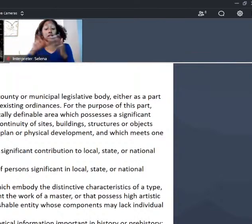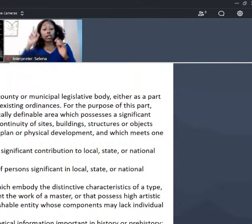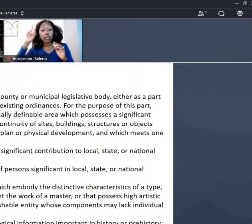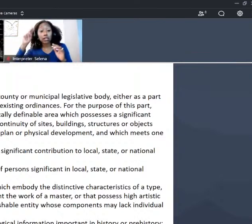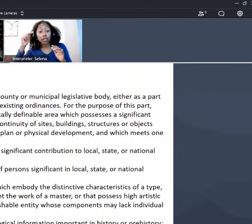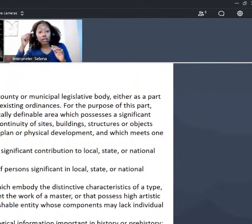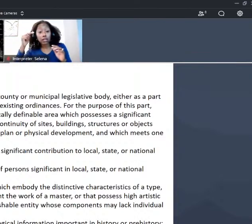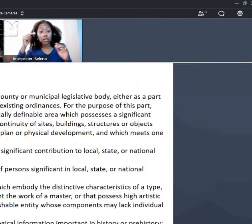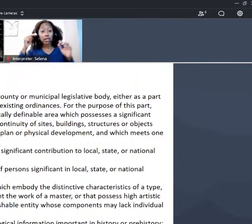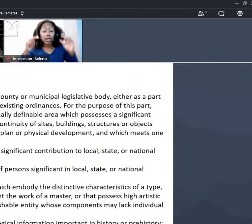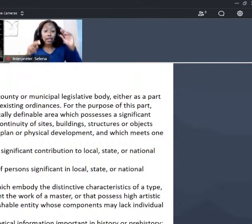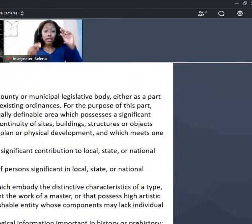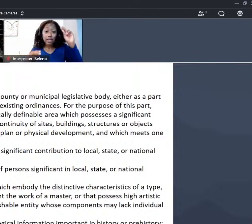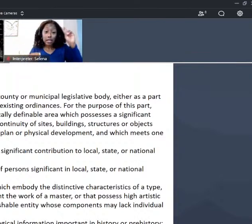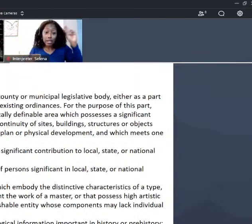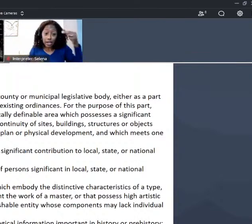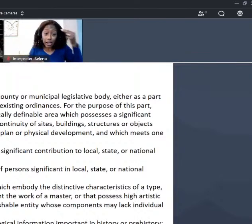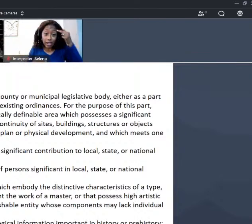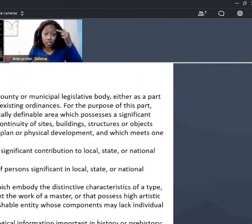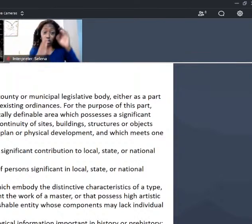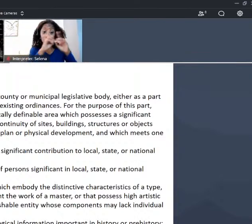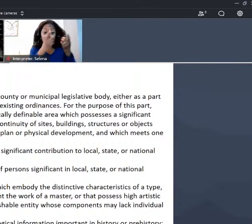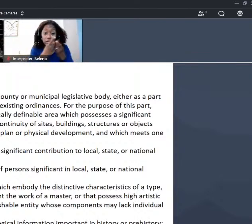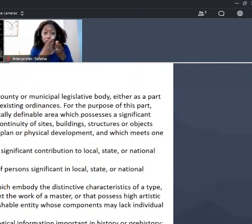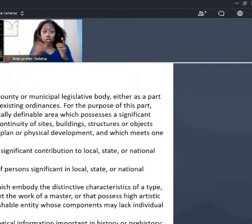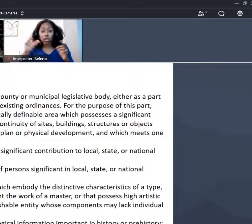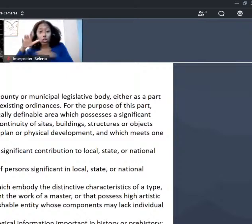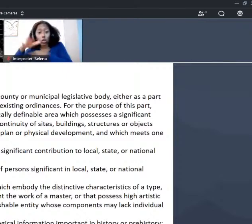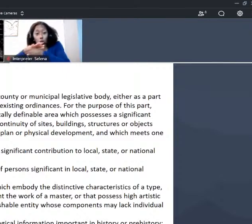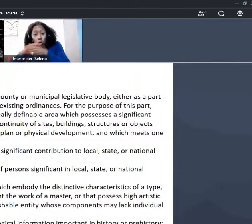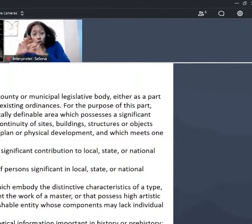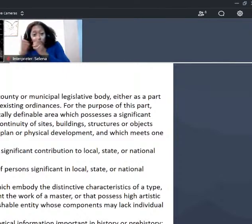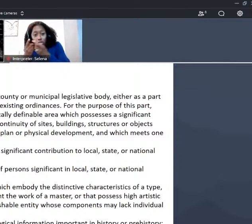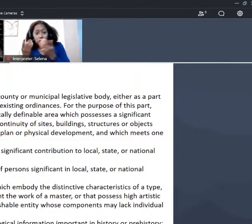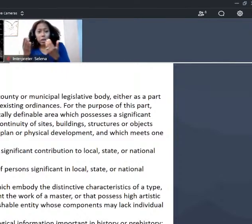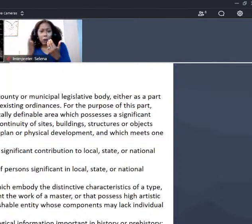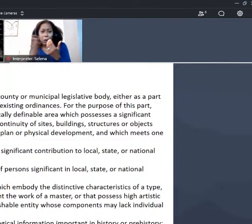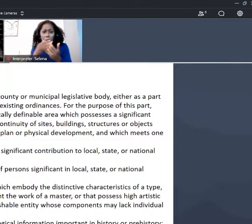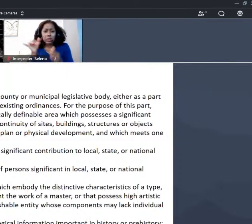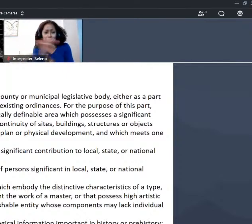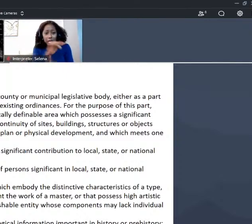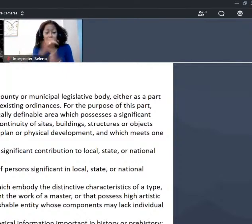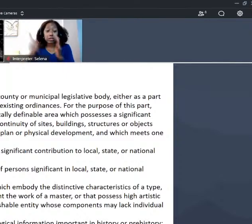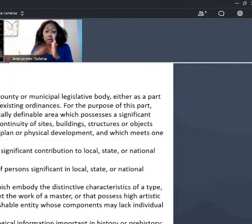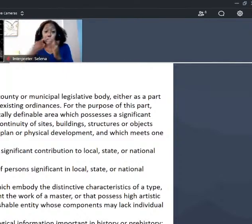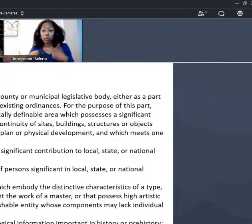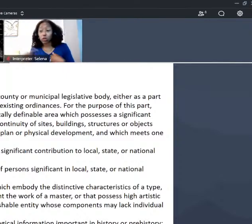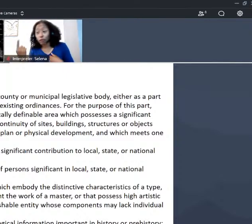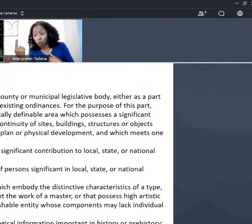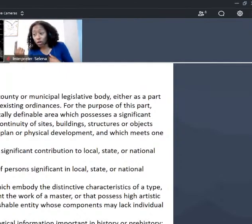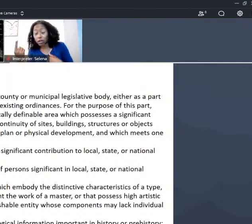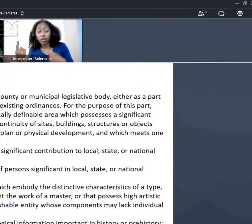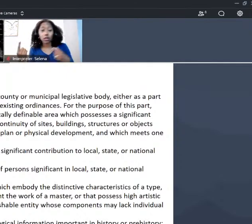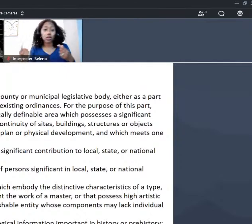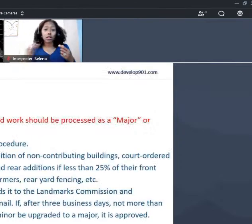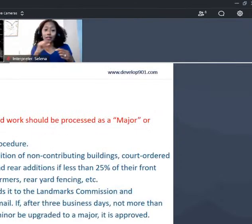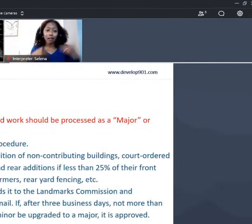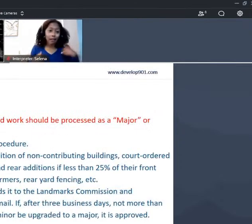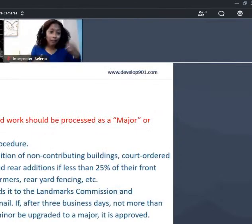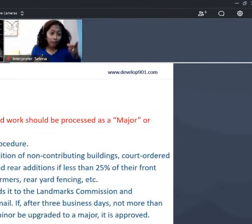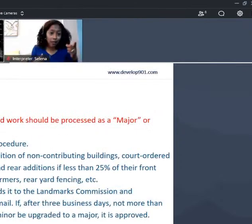district is the same as your local district. Sometimes you have one and not the other, and vice versa. Next slide. And I think